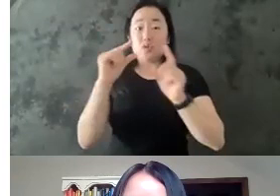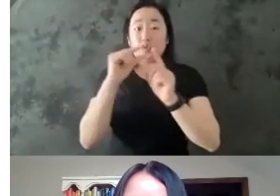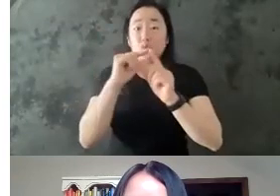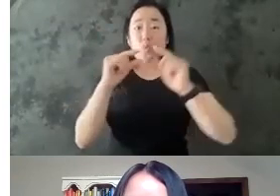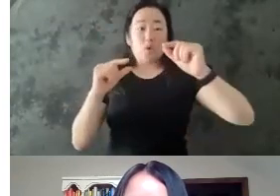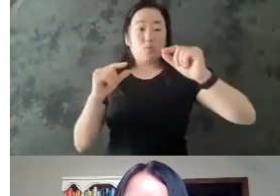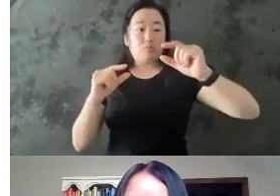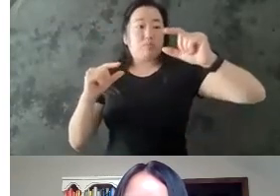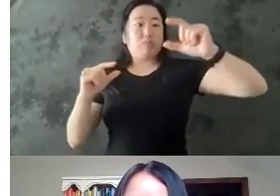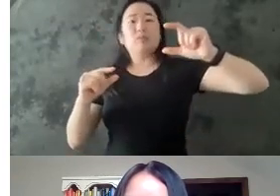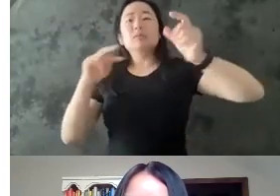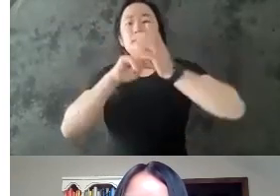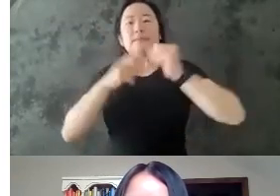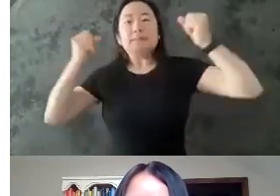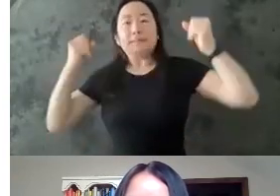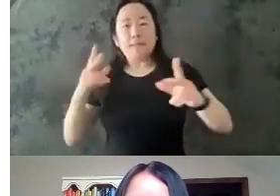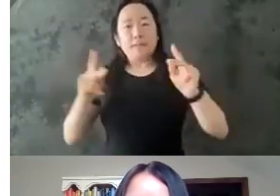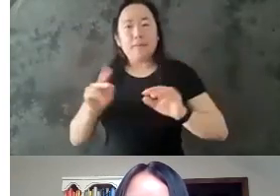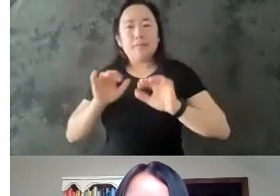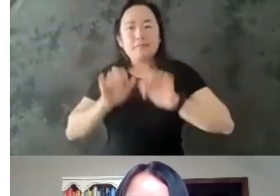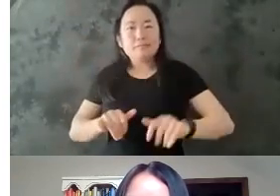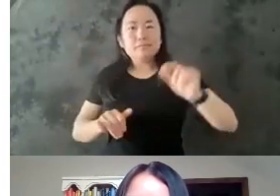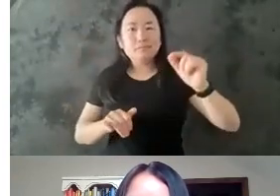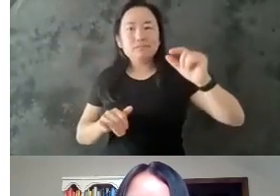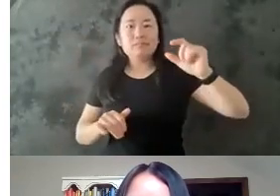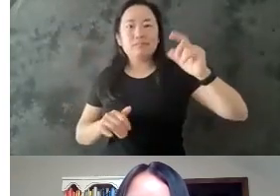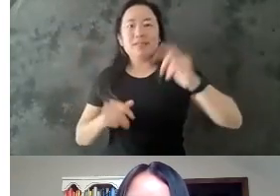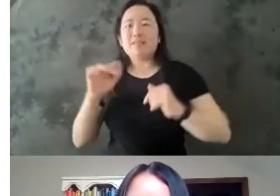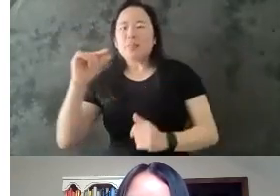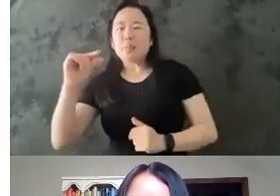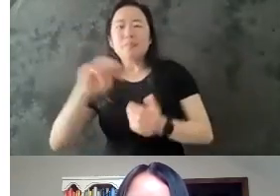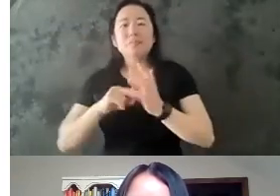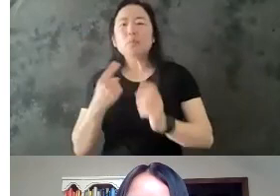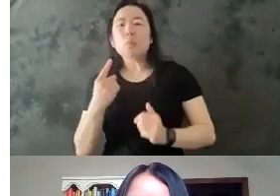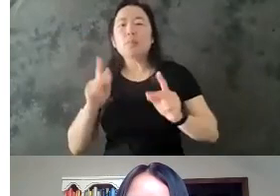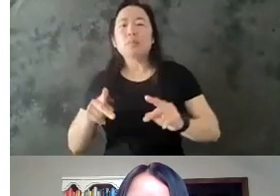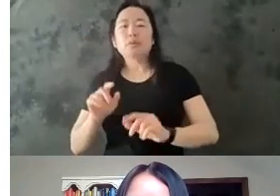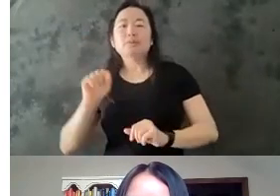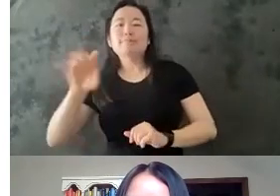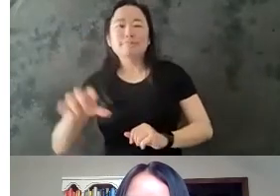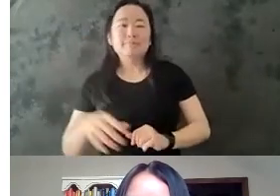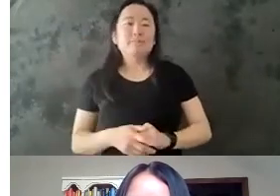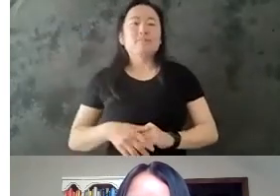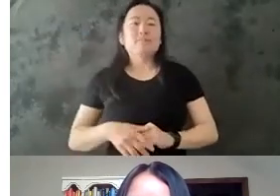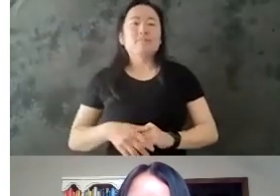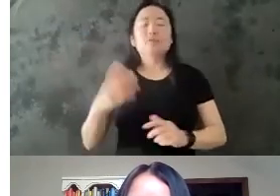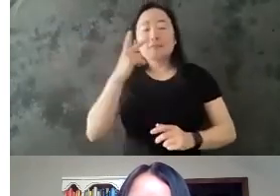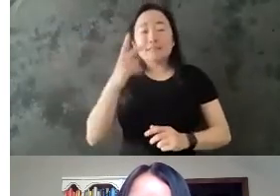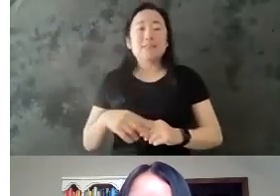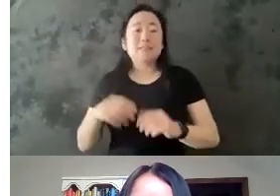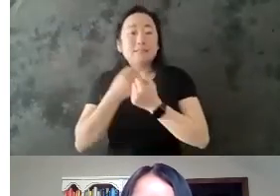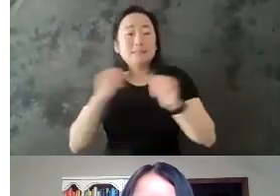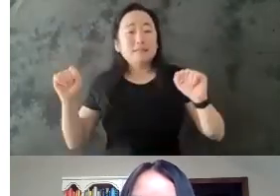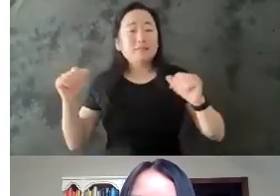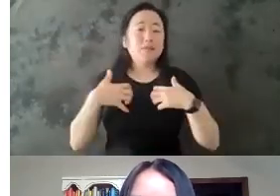of. So I'm seeing moving forward, safety, recovery. Those are words that multiple people are entering in the word cloud.